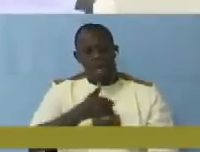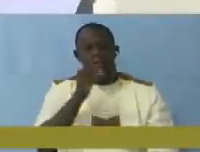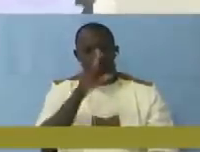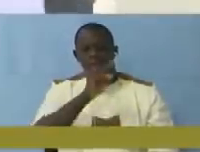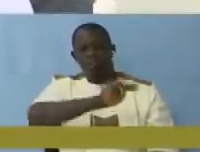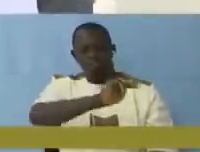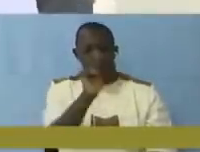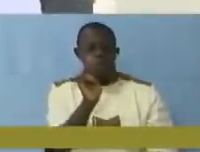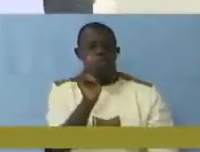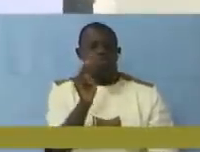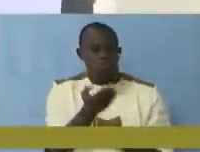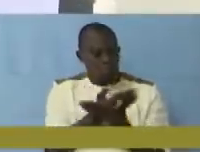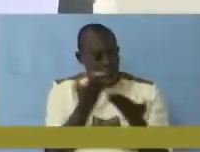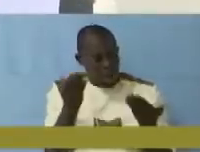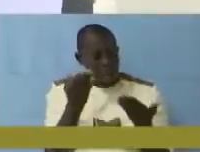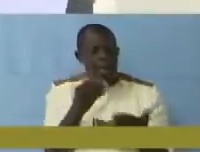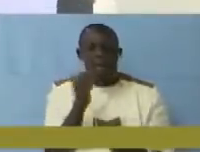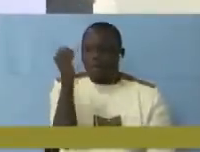Because